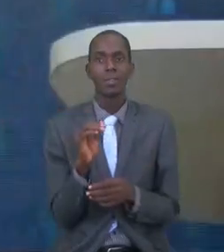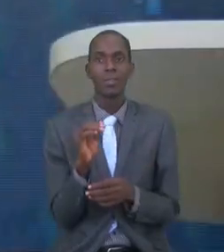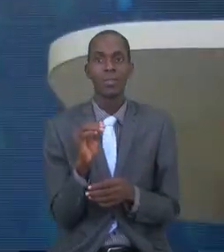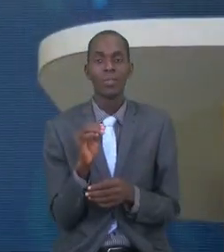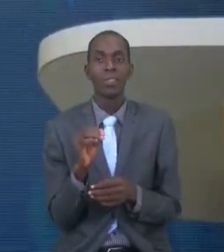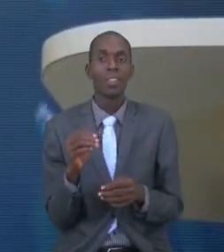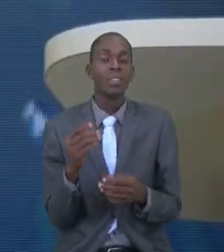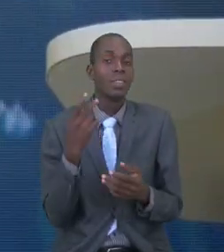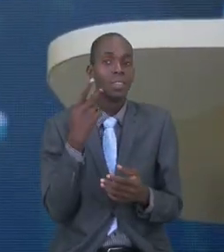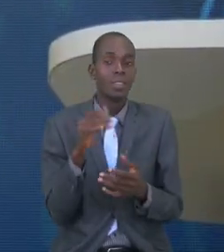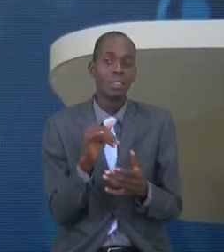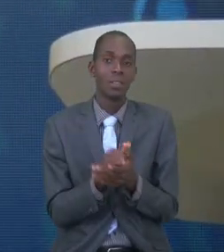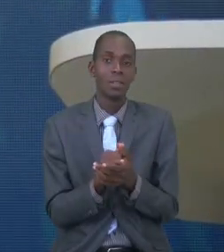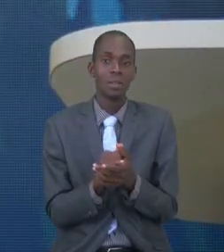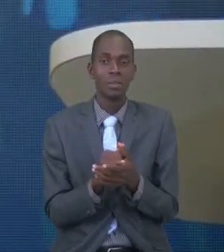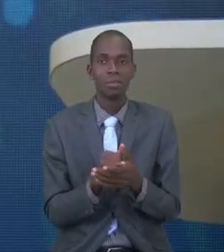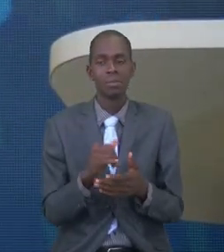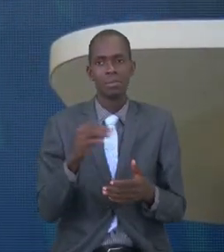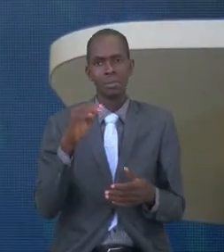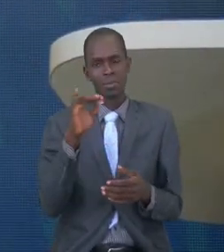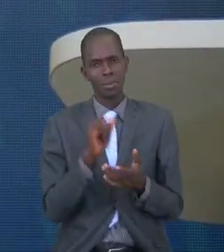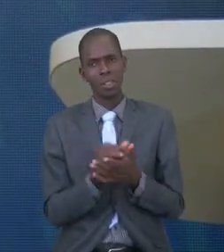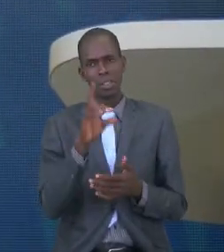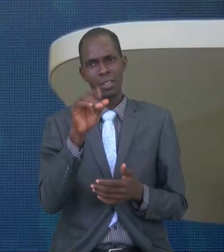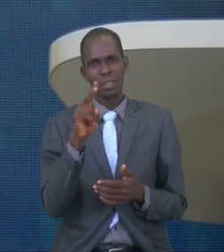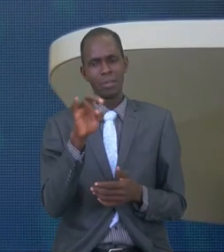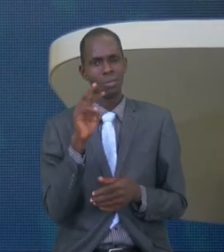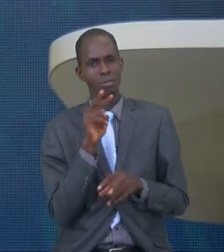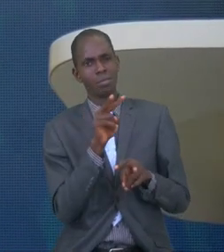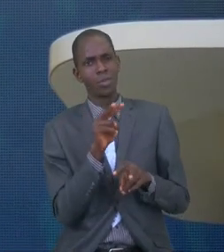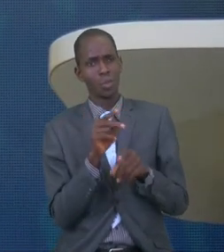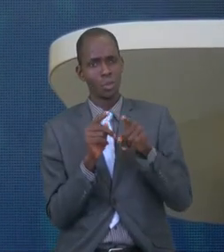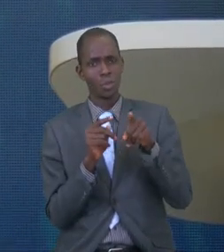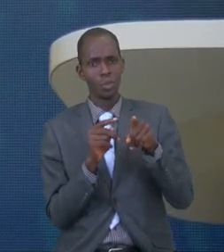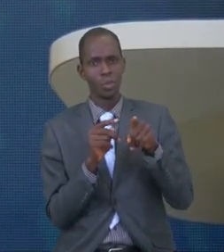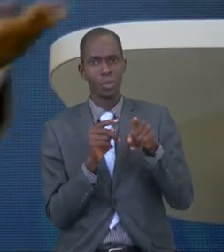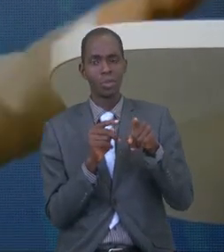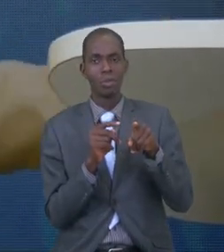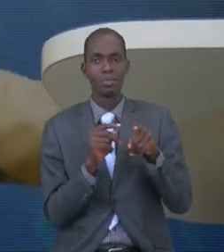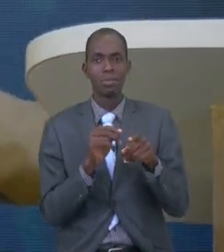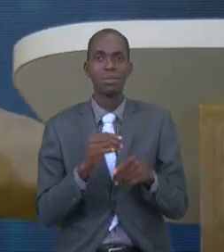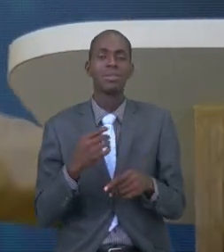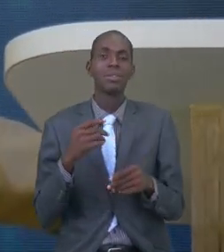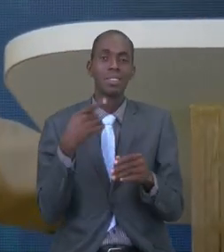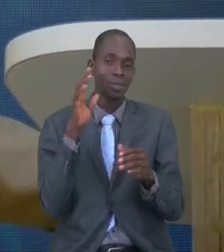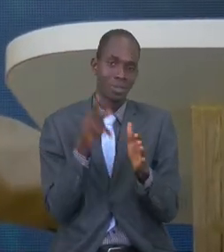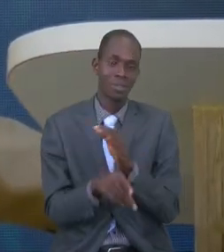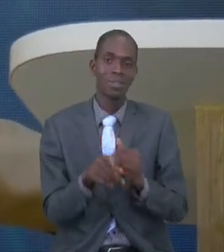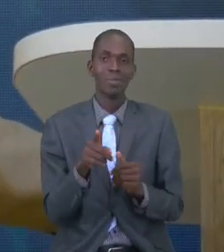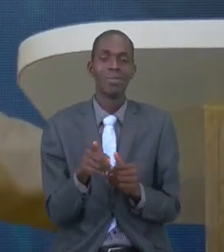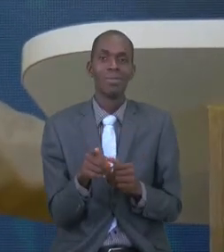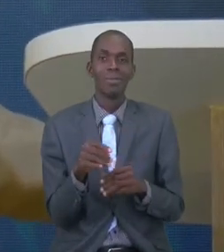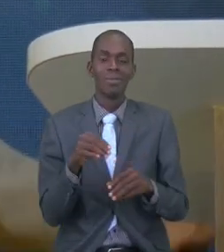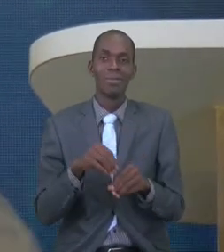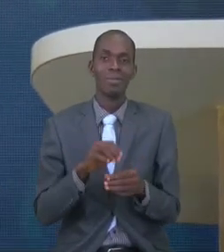if he looked at him and said, you kill me. It's chapter 17. Chapter 16,